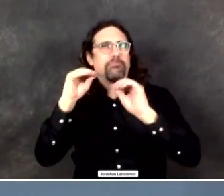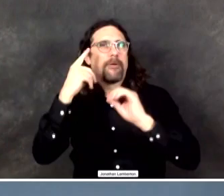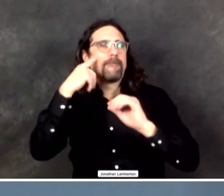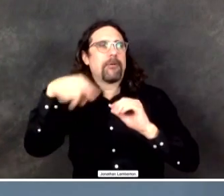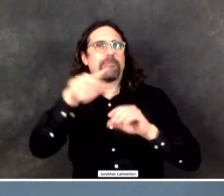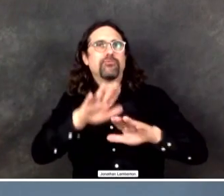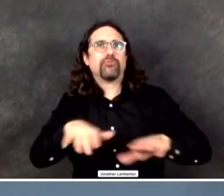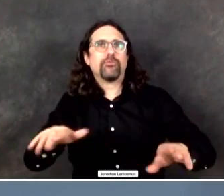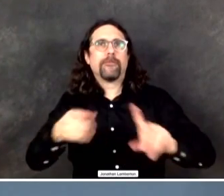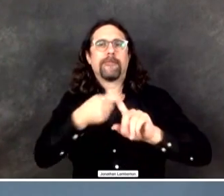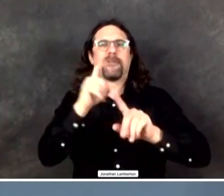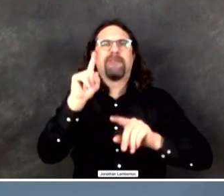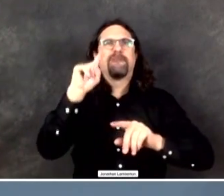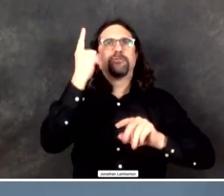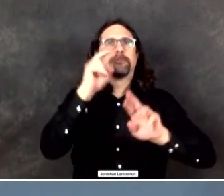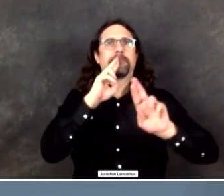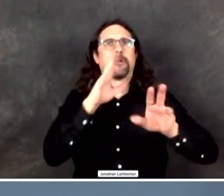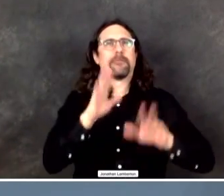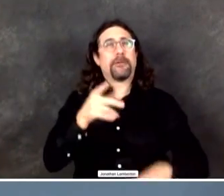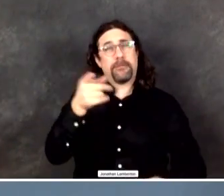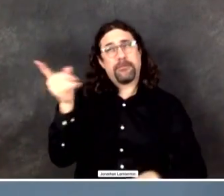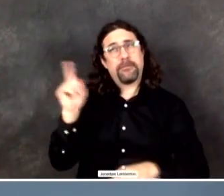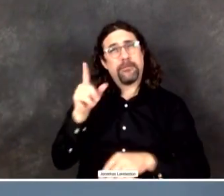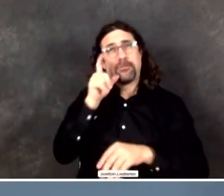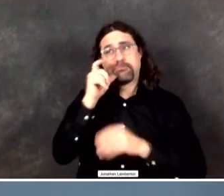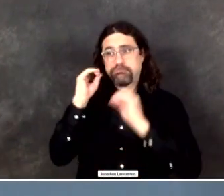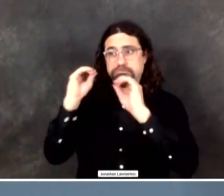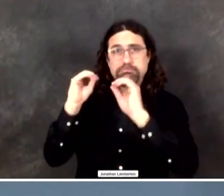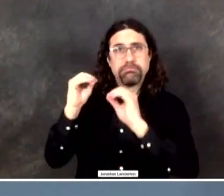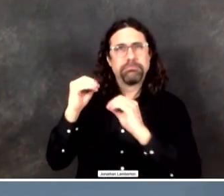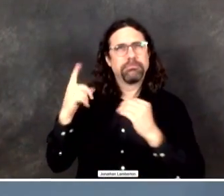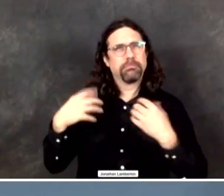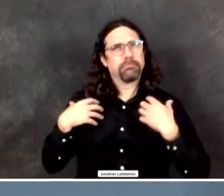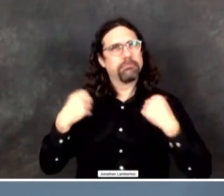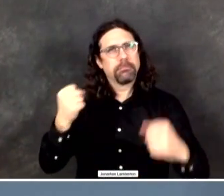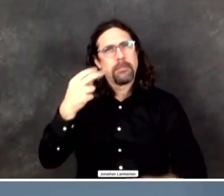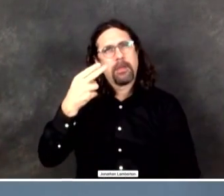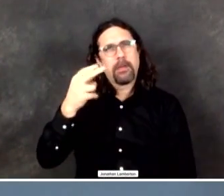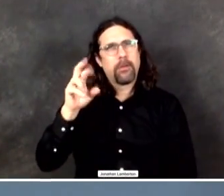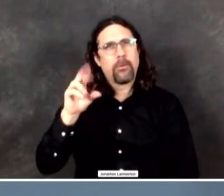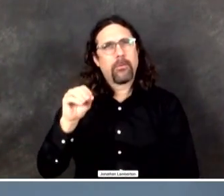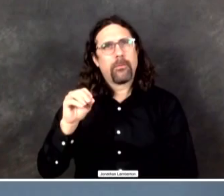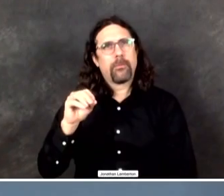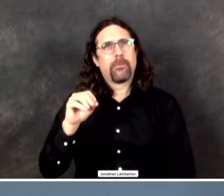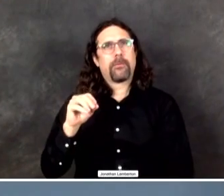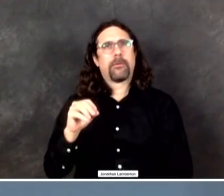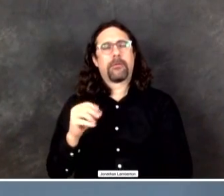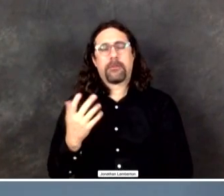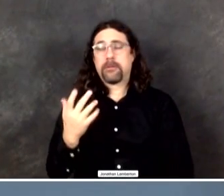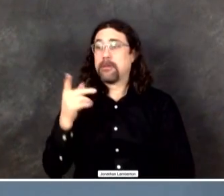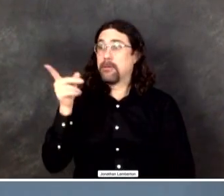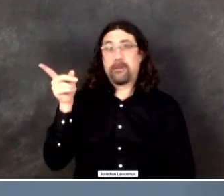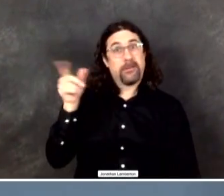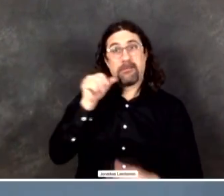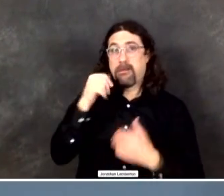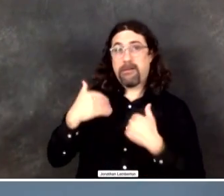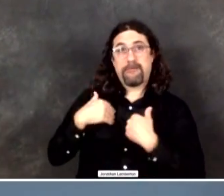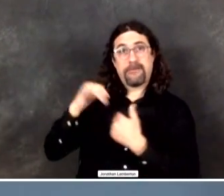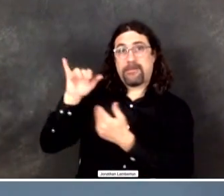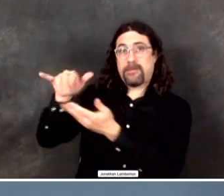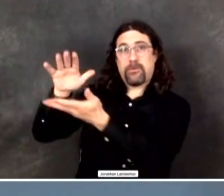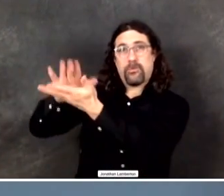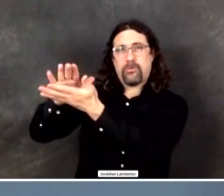this city would grind to a halt. So thank you for what you're doing. You are true heroes. And every night at